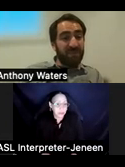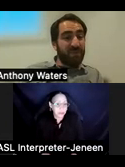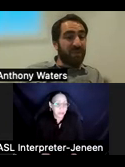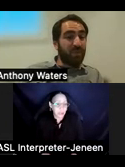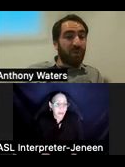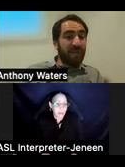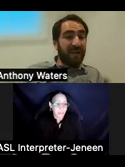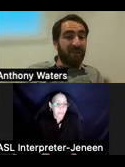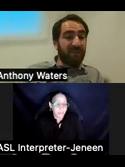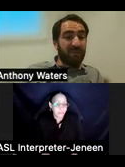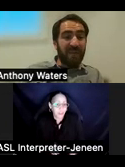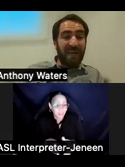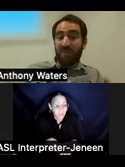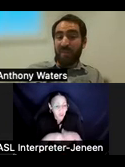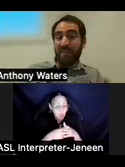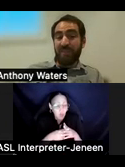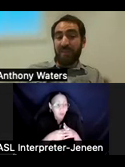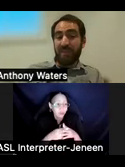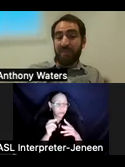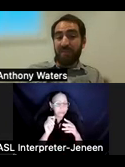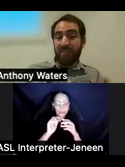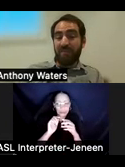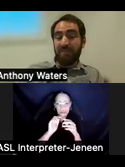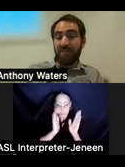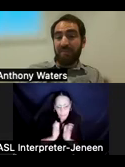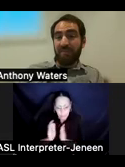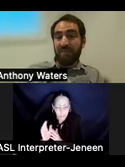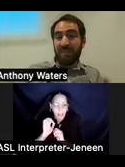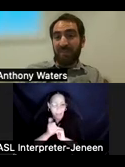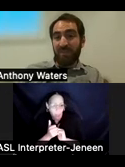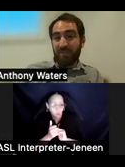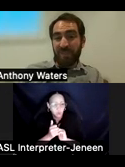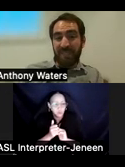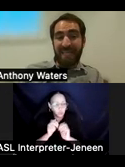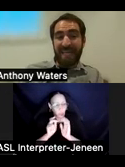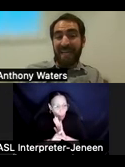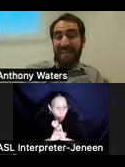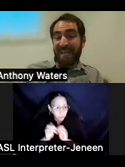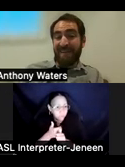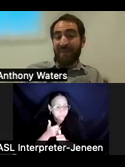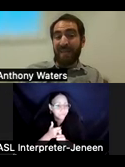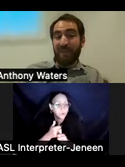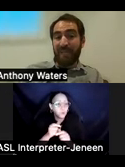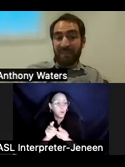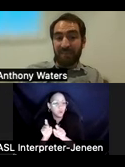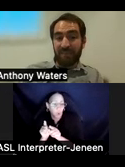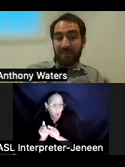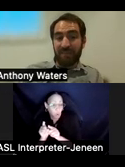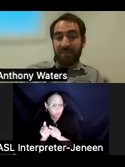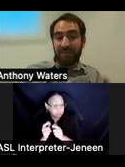Have you started to work out how you would kill yourself? Did you intend to carry out that